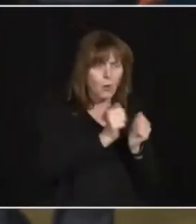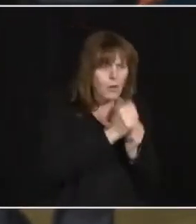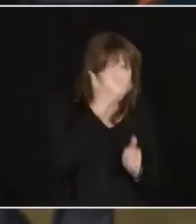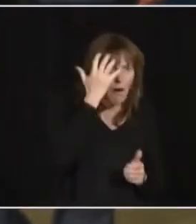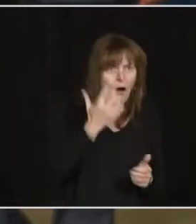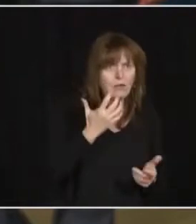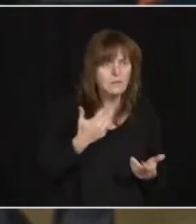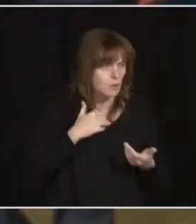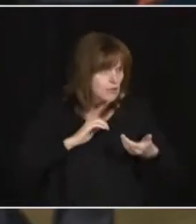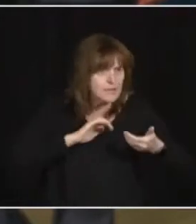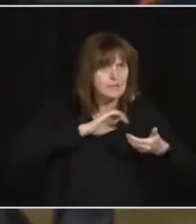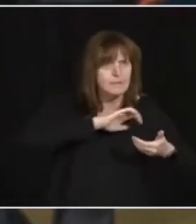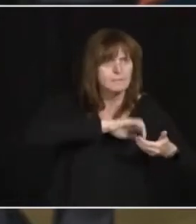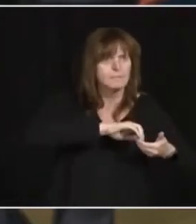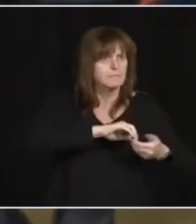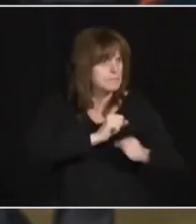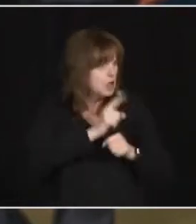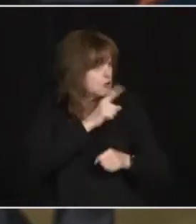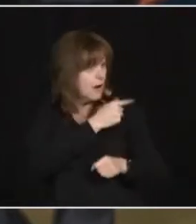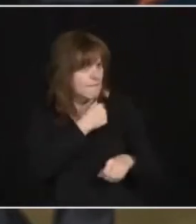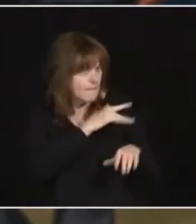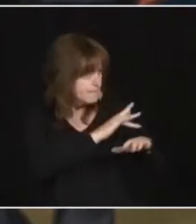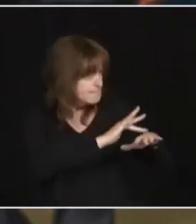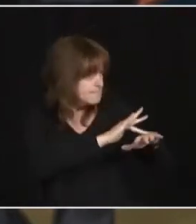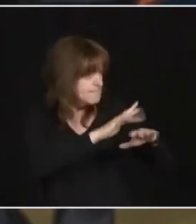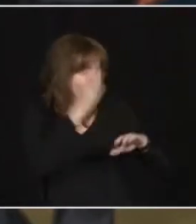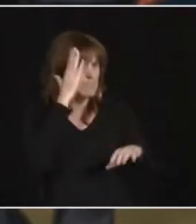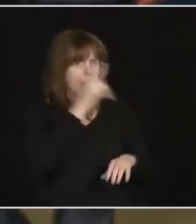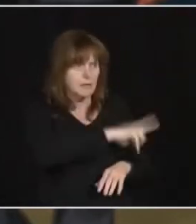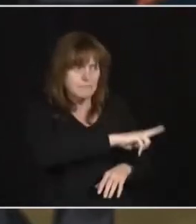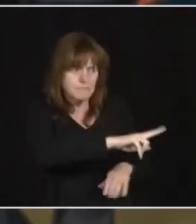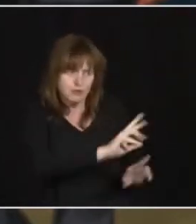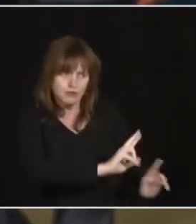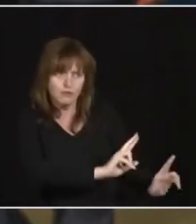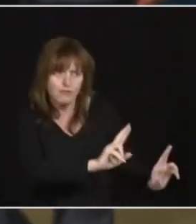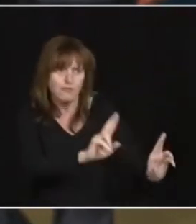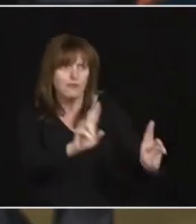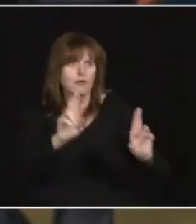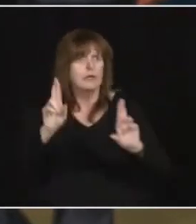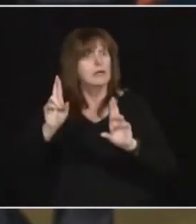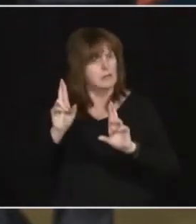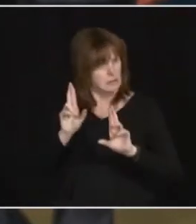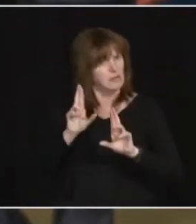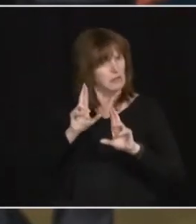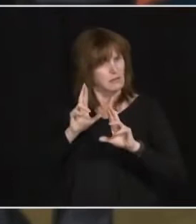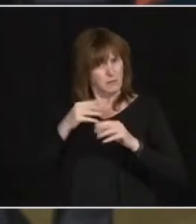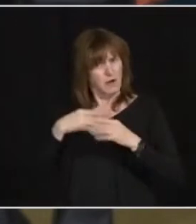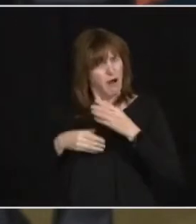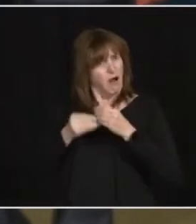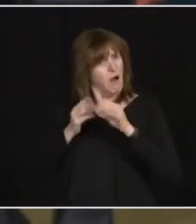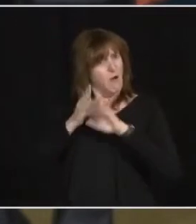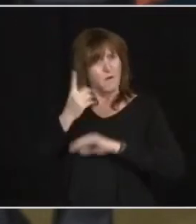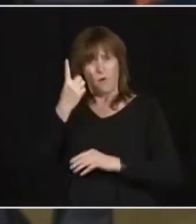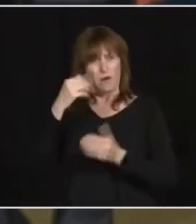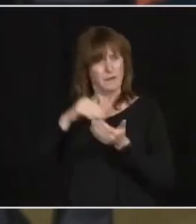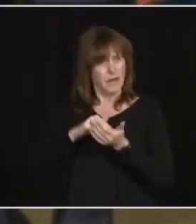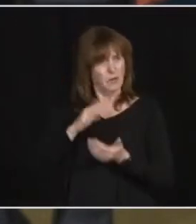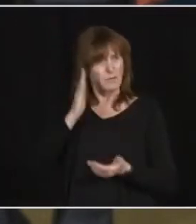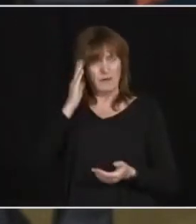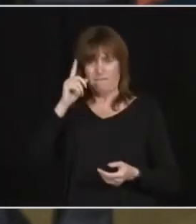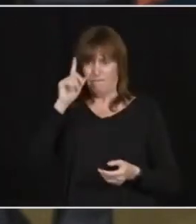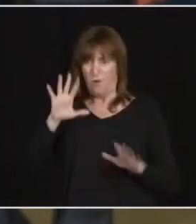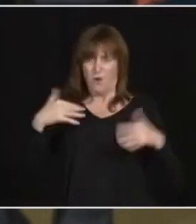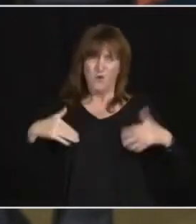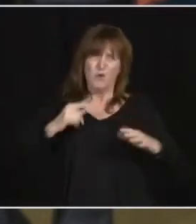speed. Because of these efforts, Ontario has added more than 1,000 acute care beds, with the potential for an